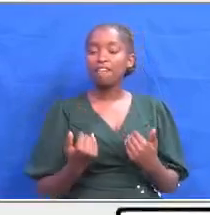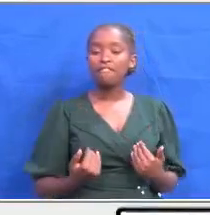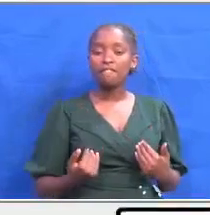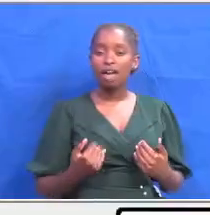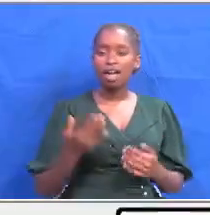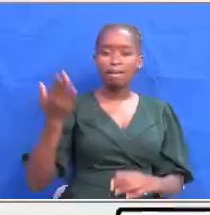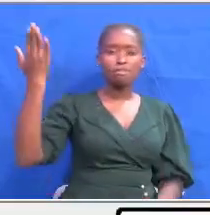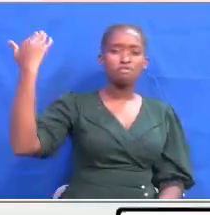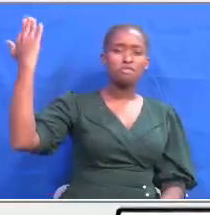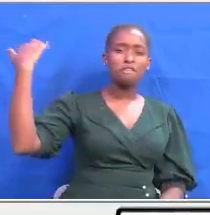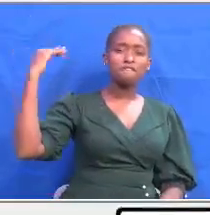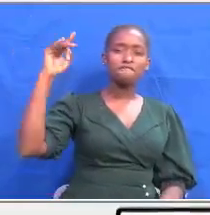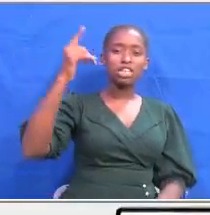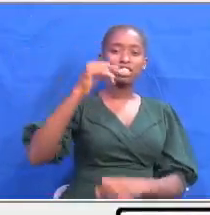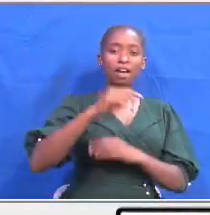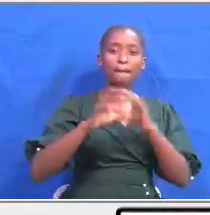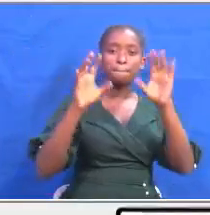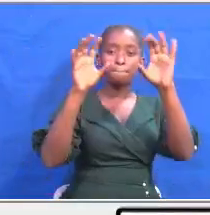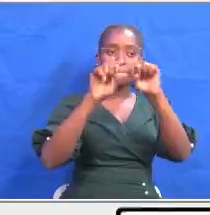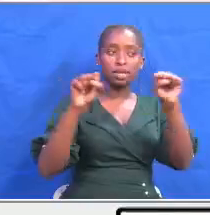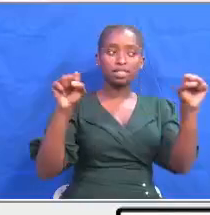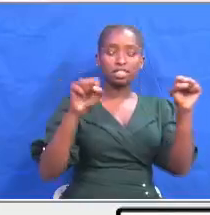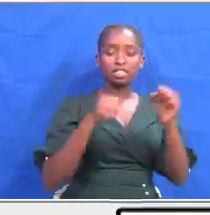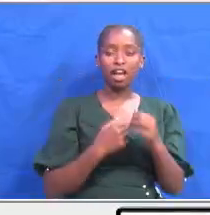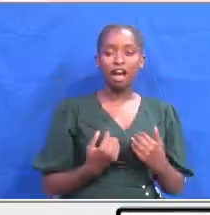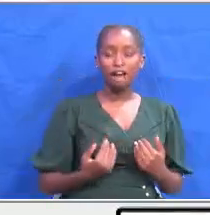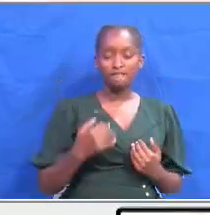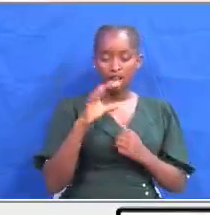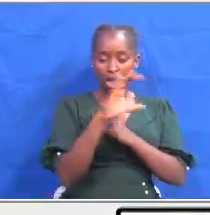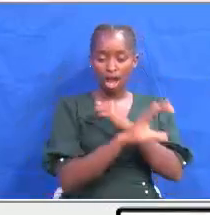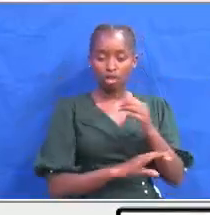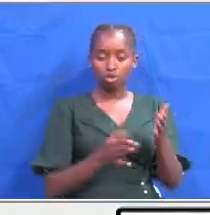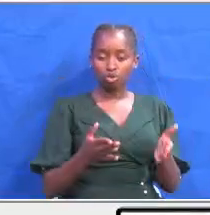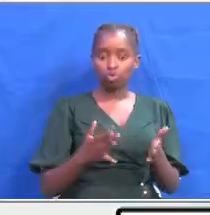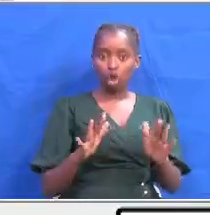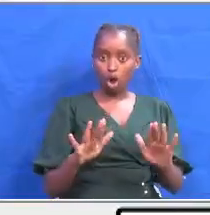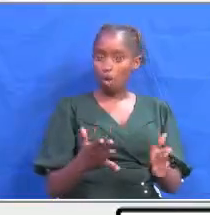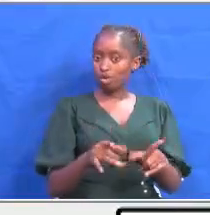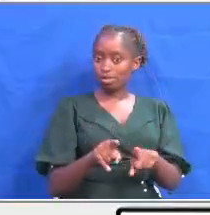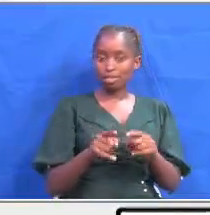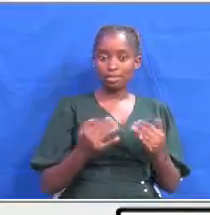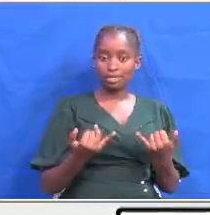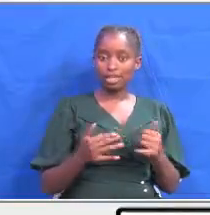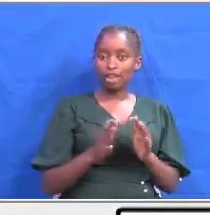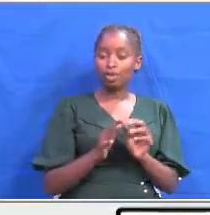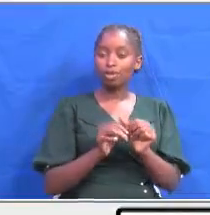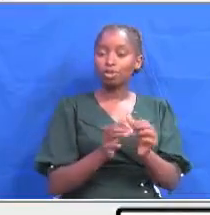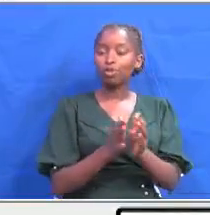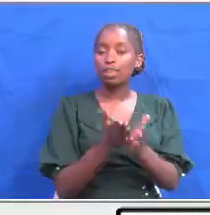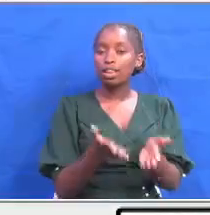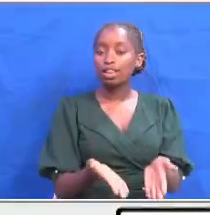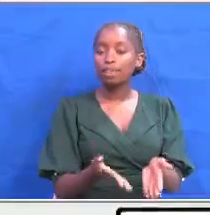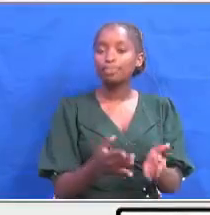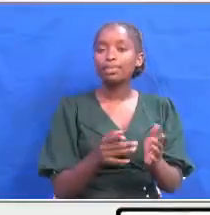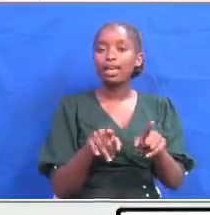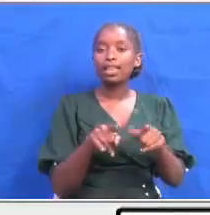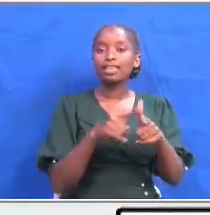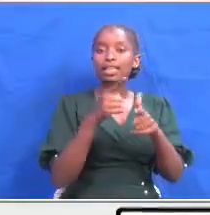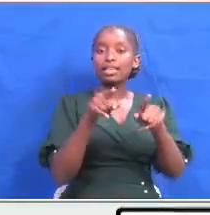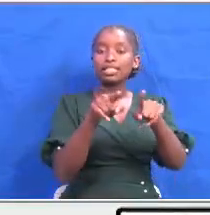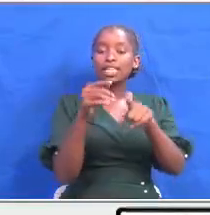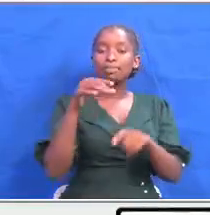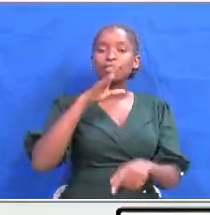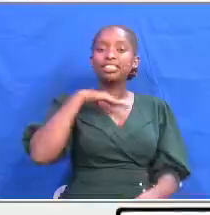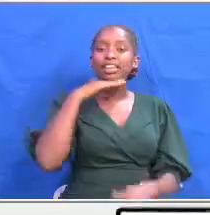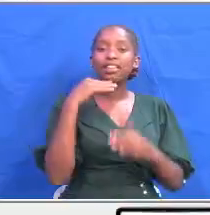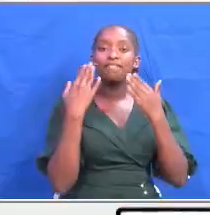former president, I mean the first president, first president of this country, how has he handled his family? You come to Honorable Mwai Kibaki, our late,